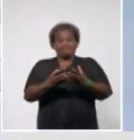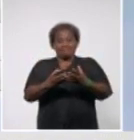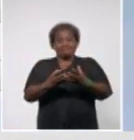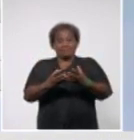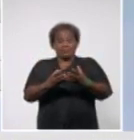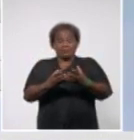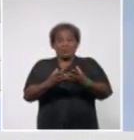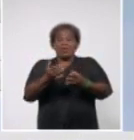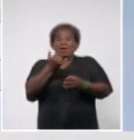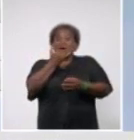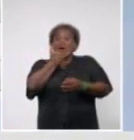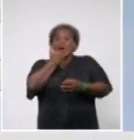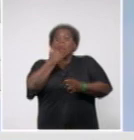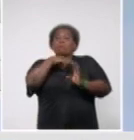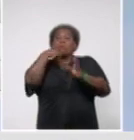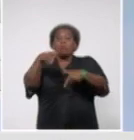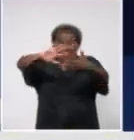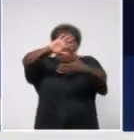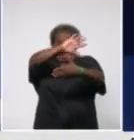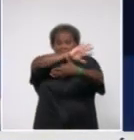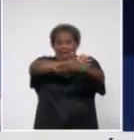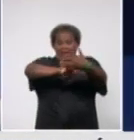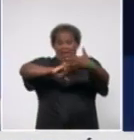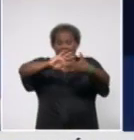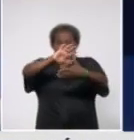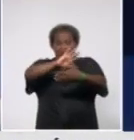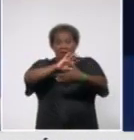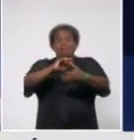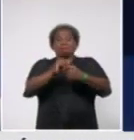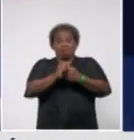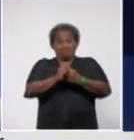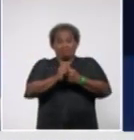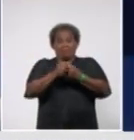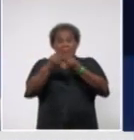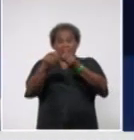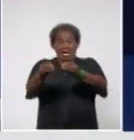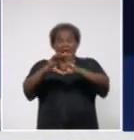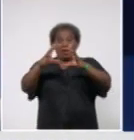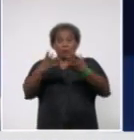The region of the Americas, which accounts for